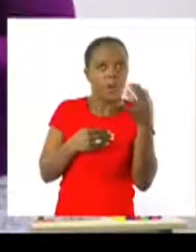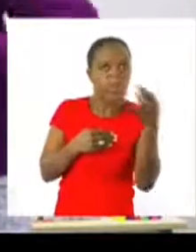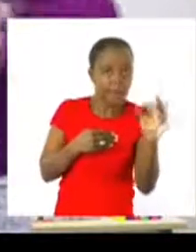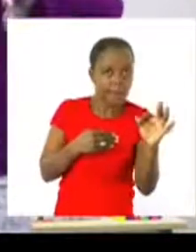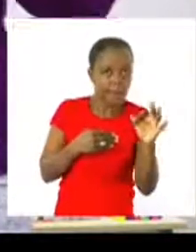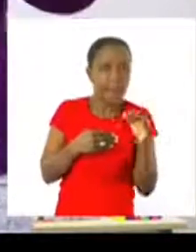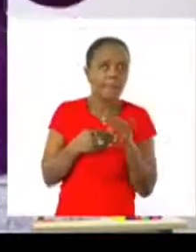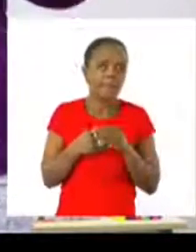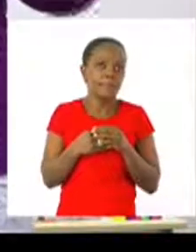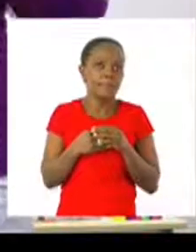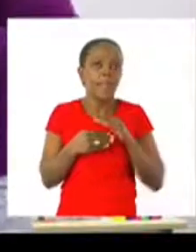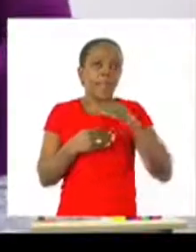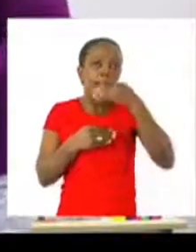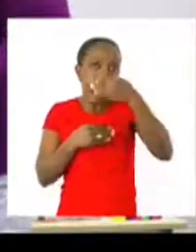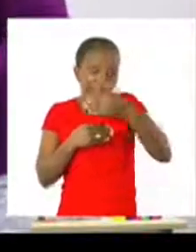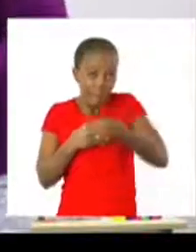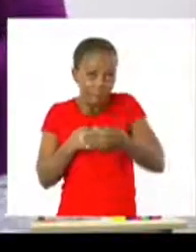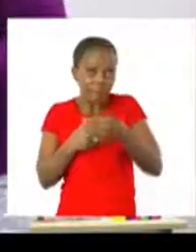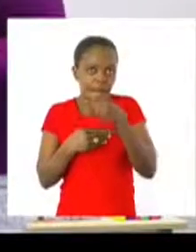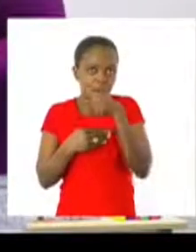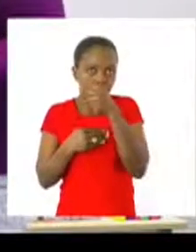comes after